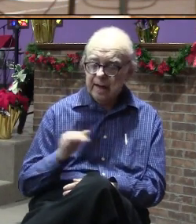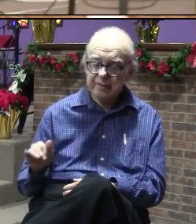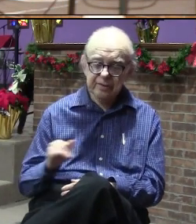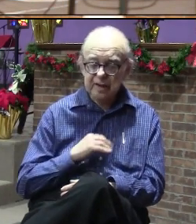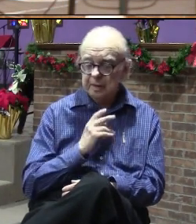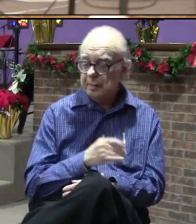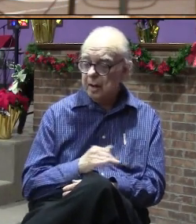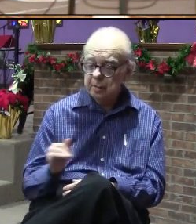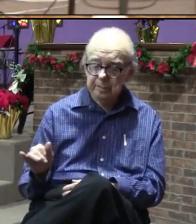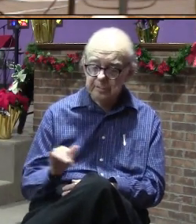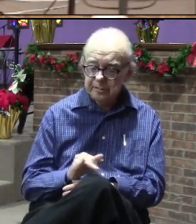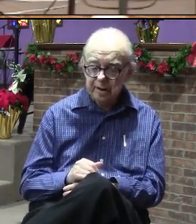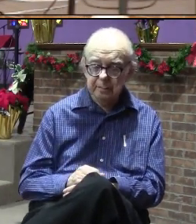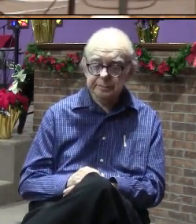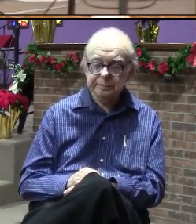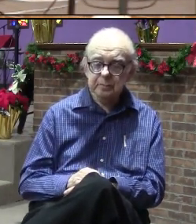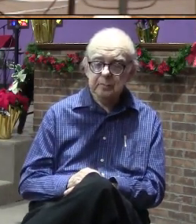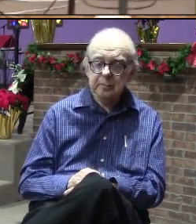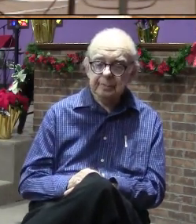power